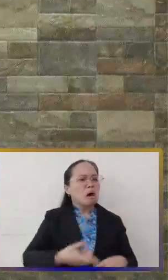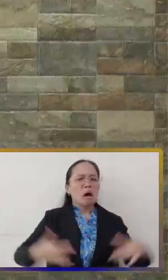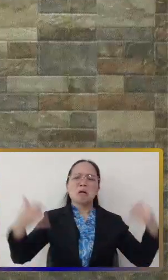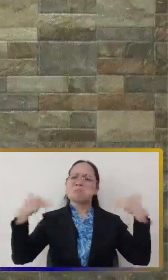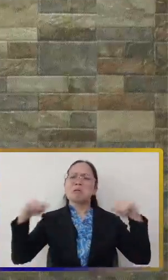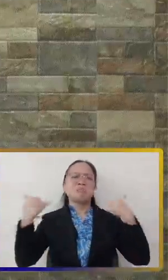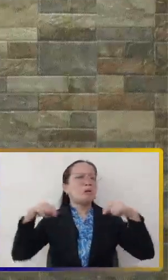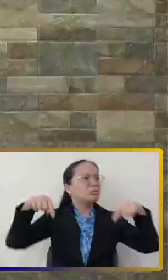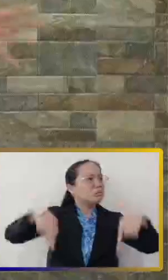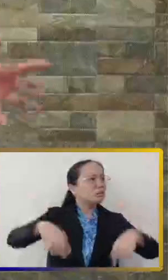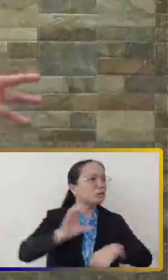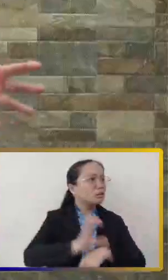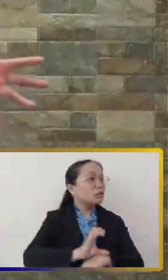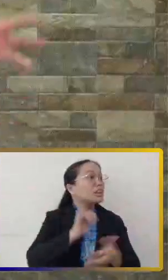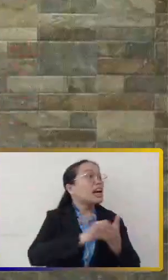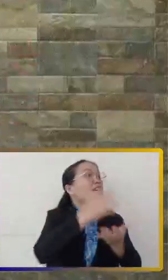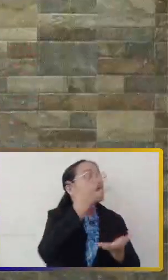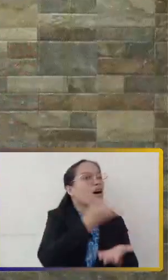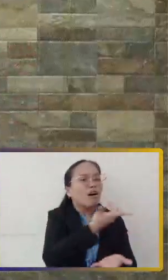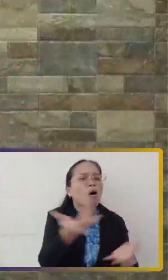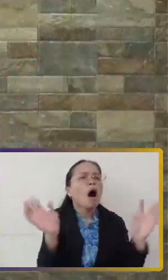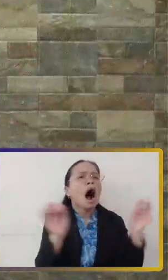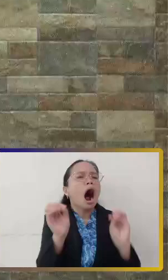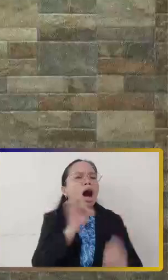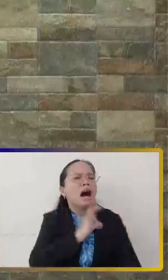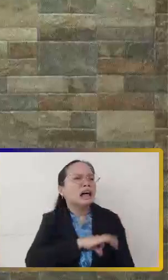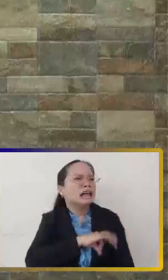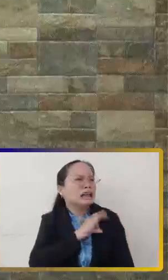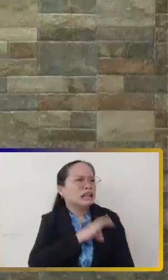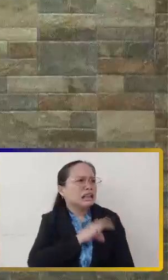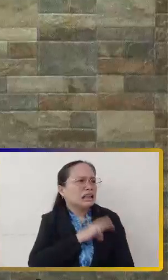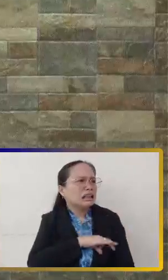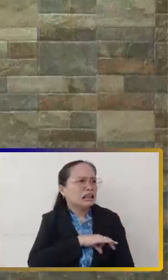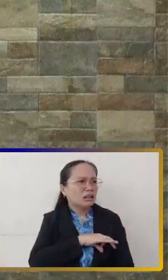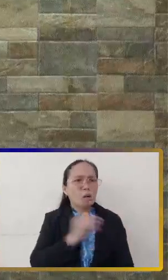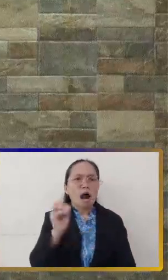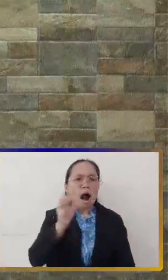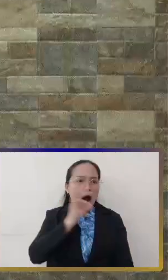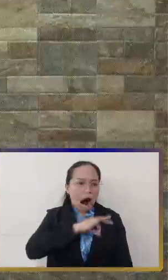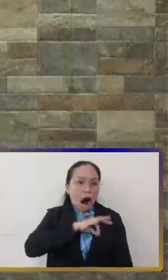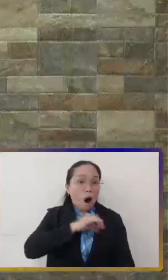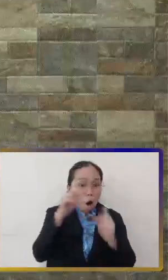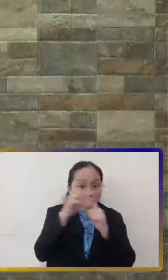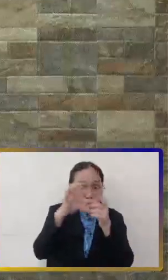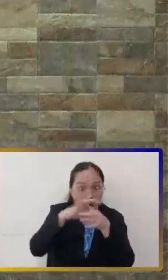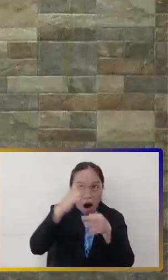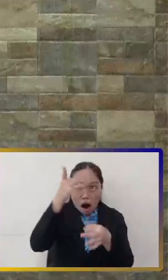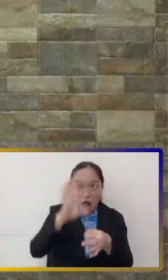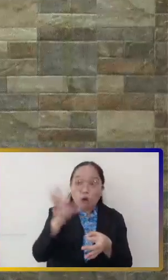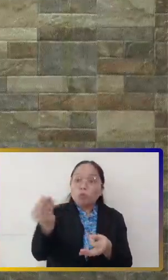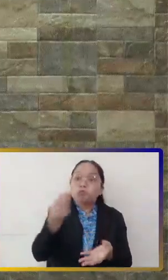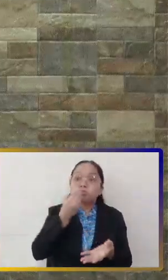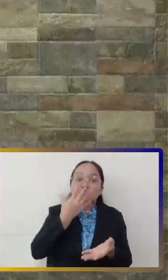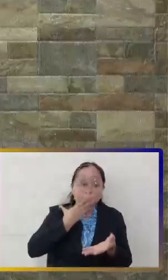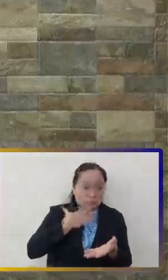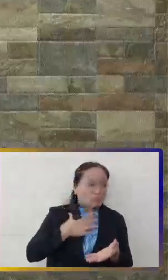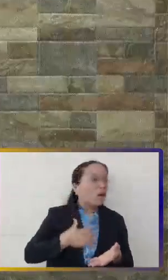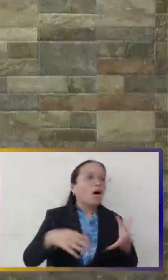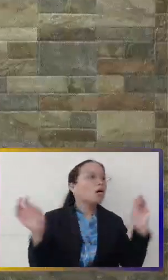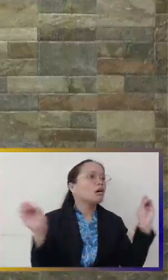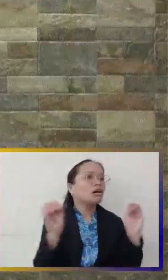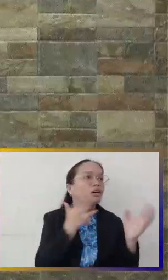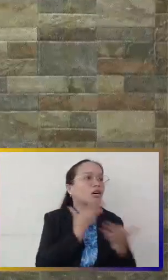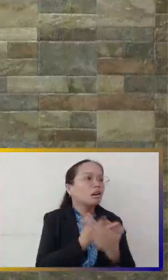gaining, we're not benefiting the protein of the Word of God. Remember what the Bible says. You've got